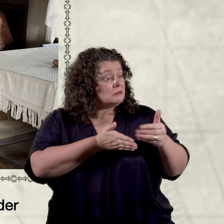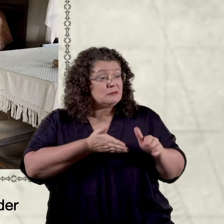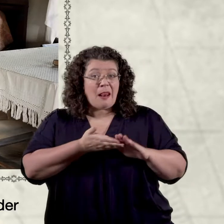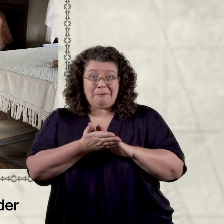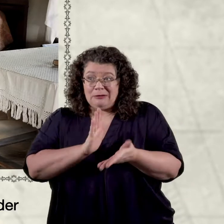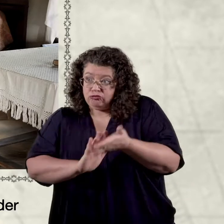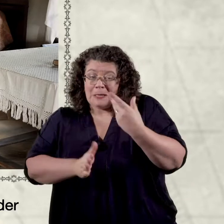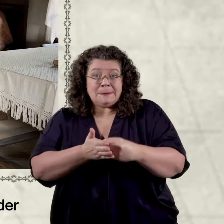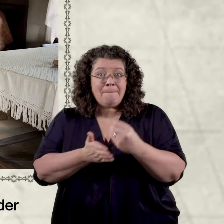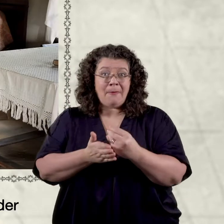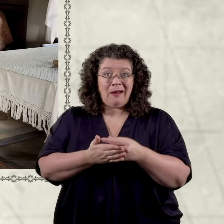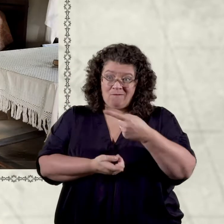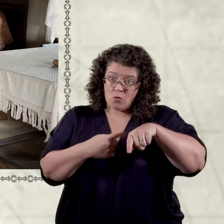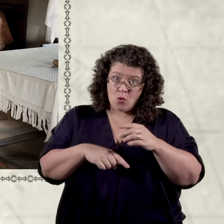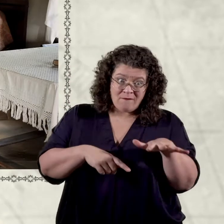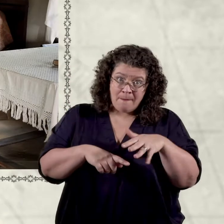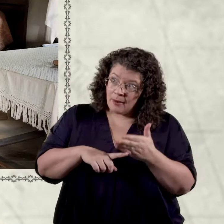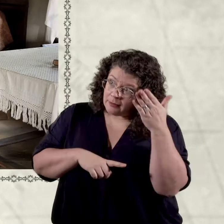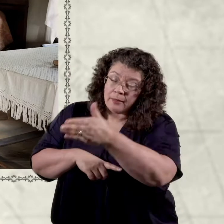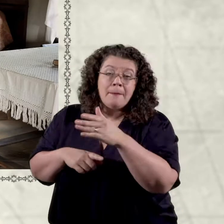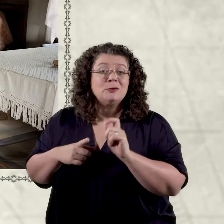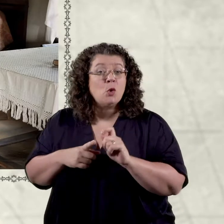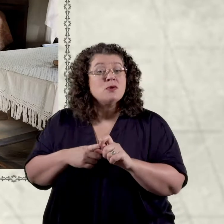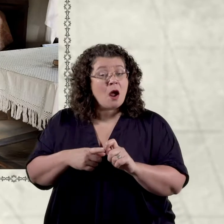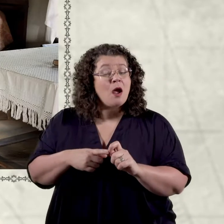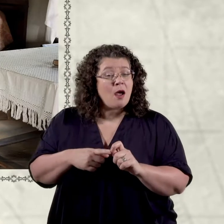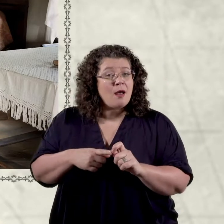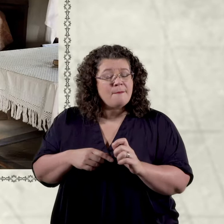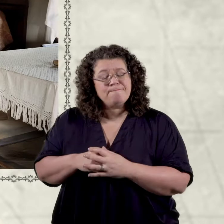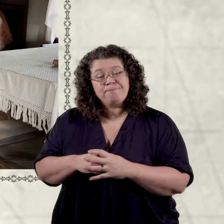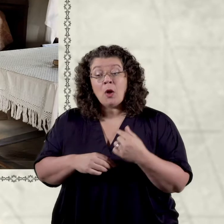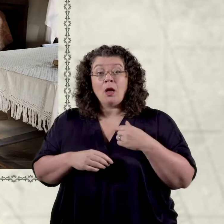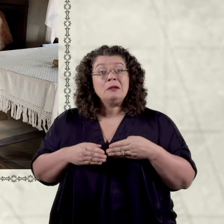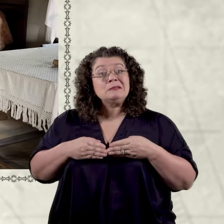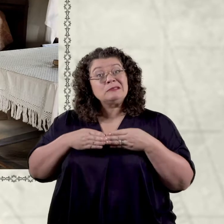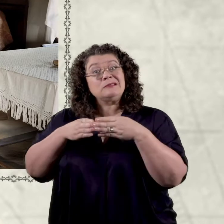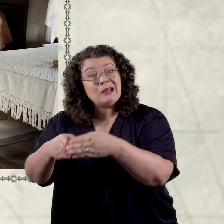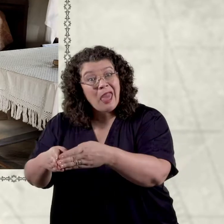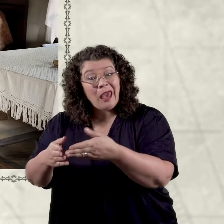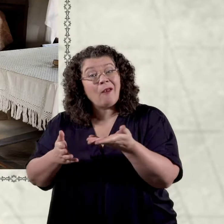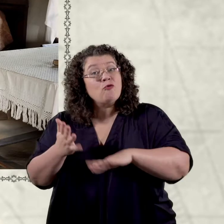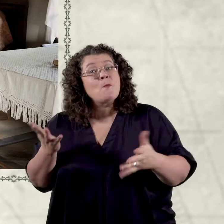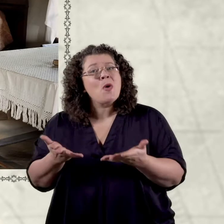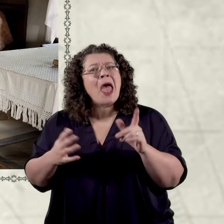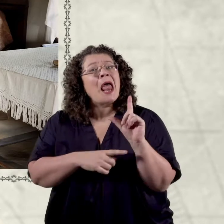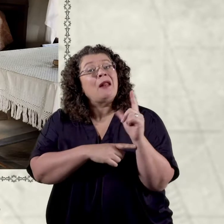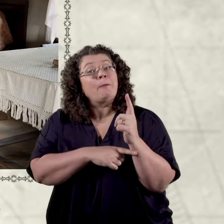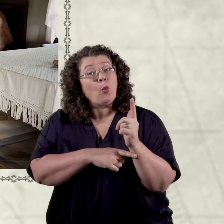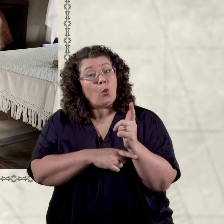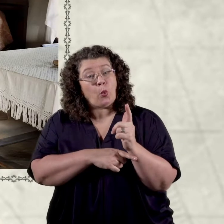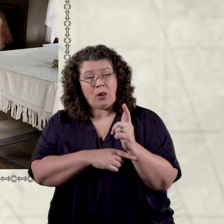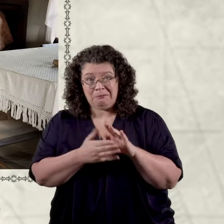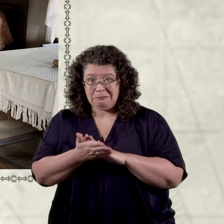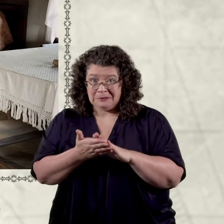funds to go to Patagonia. Now then, we are sailing to Patagonia from Liverpool Harbour, which